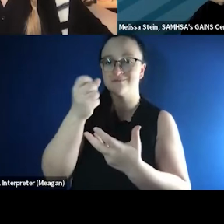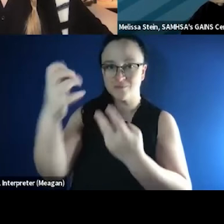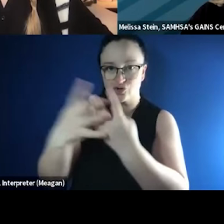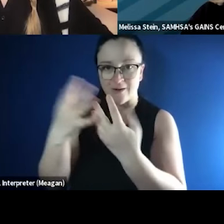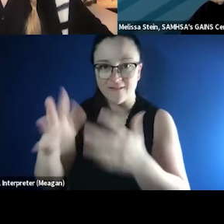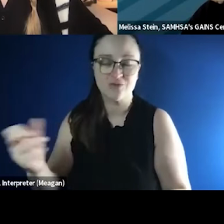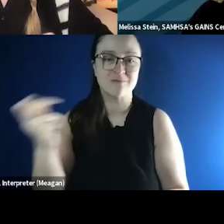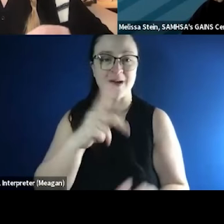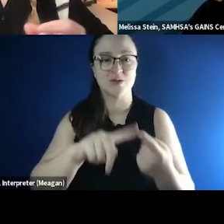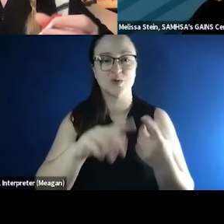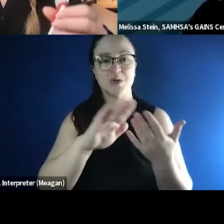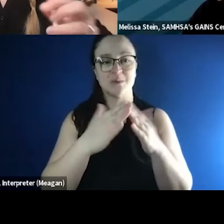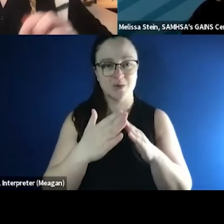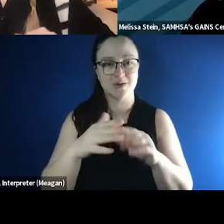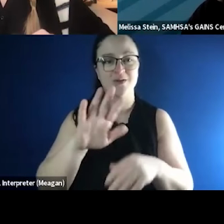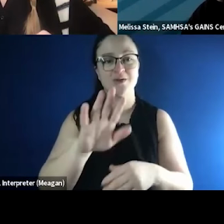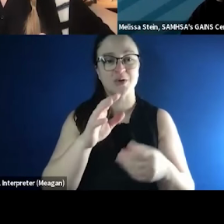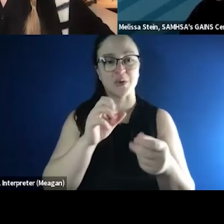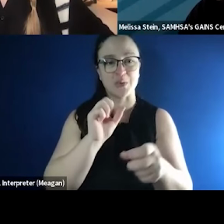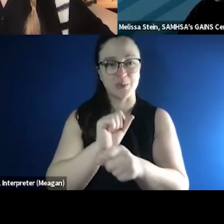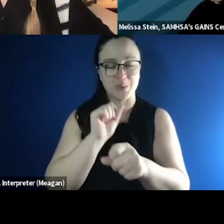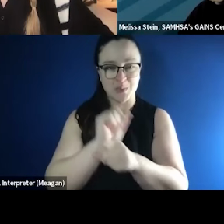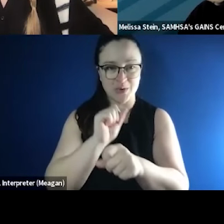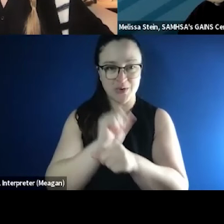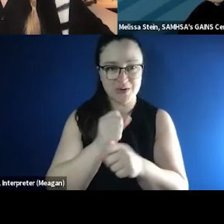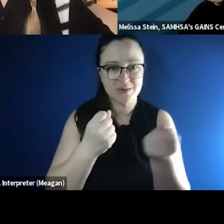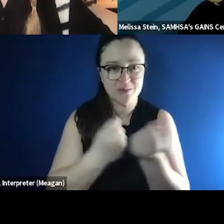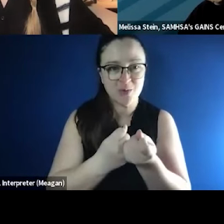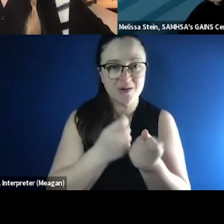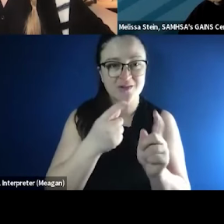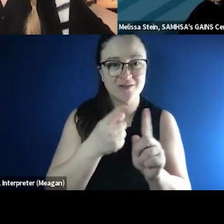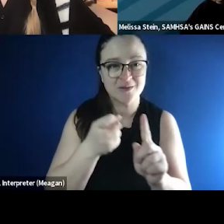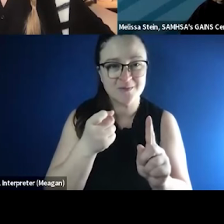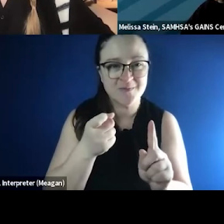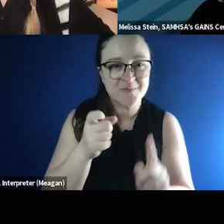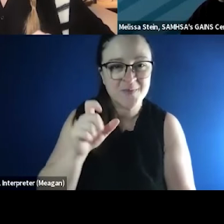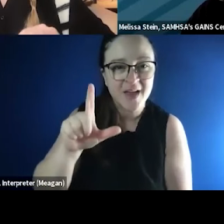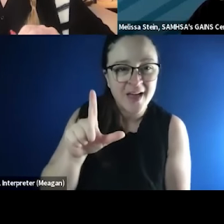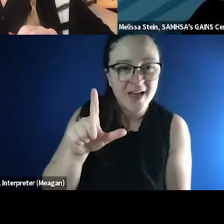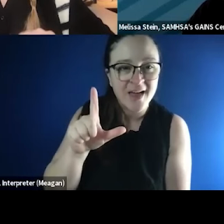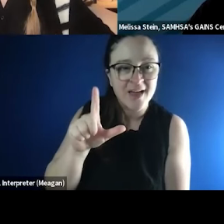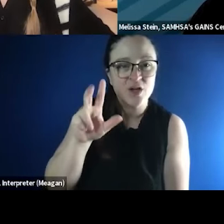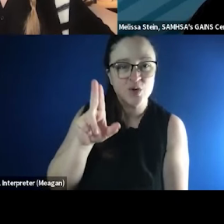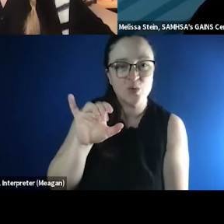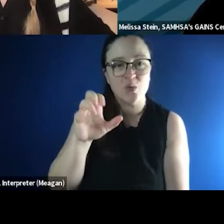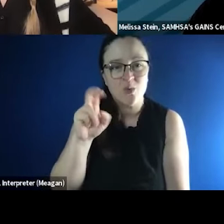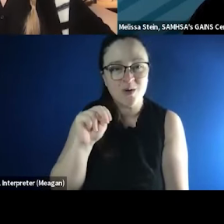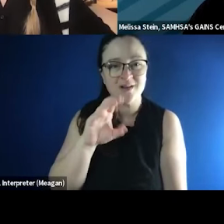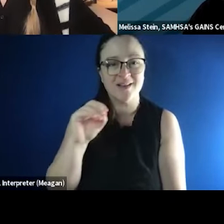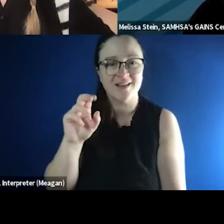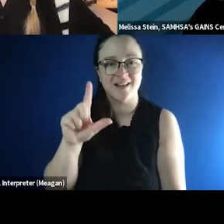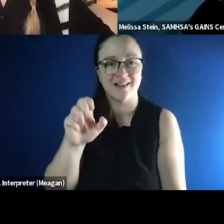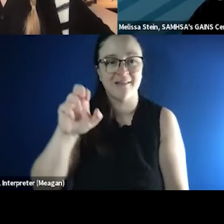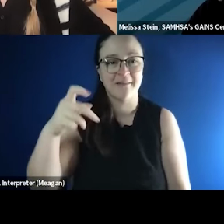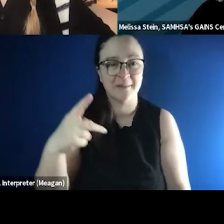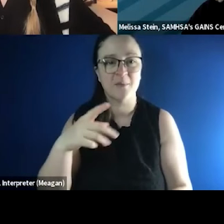Aging Research and Criminal Justice and Health Network via the National Institute on Aging and the National Institutes of Health